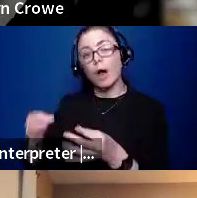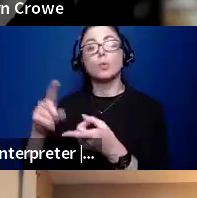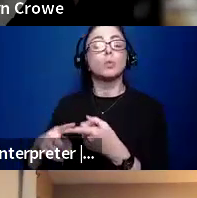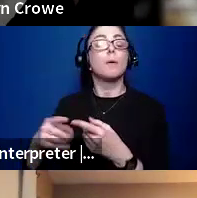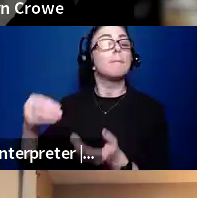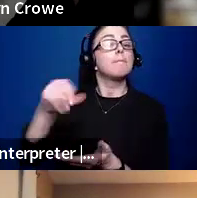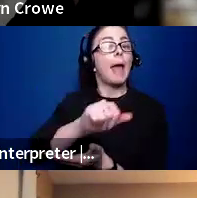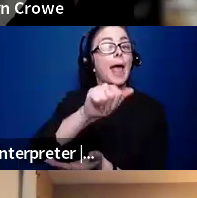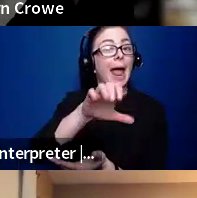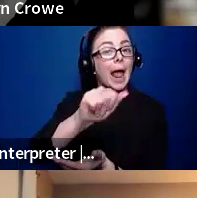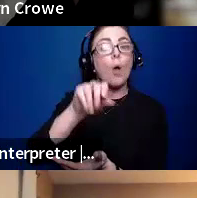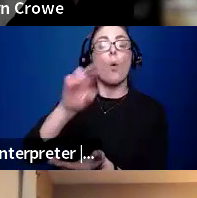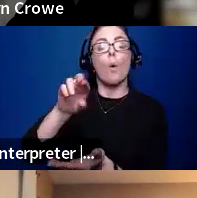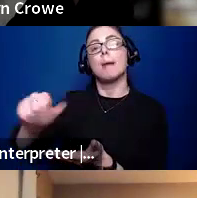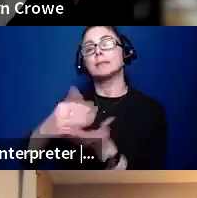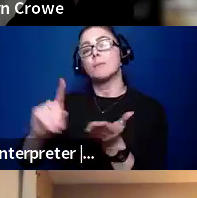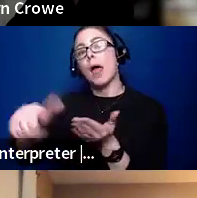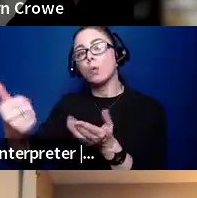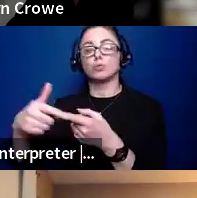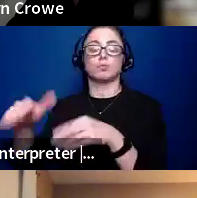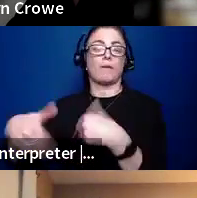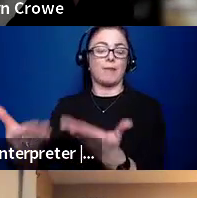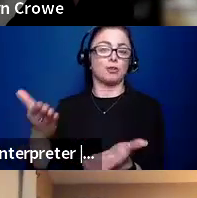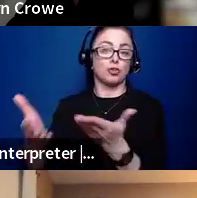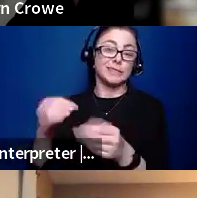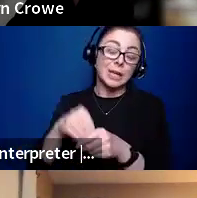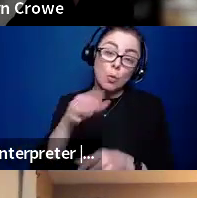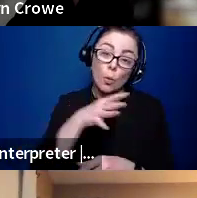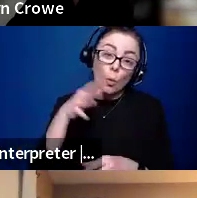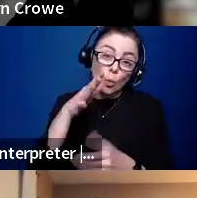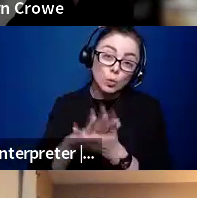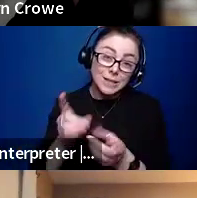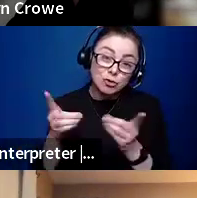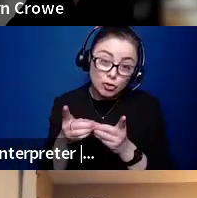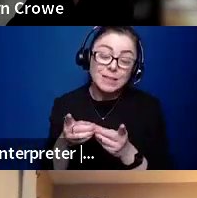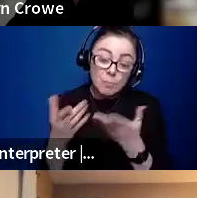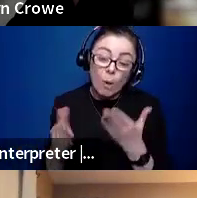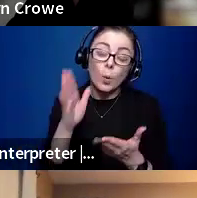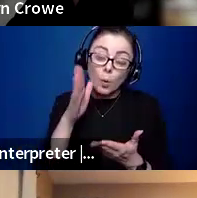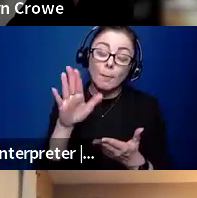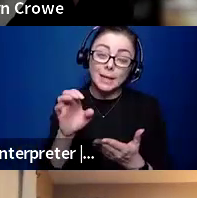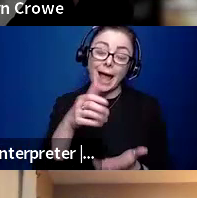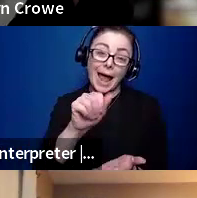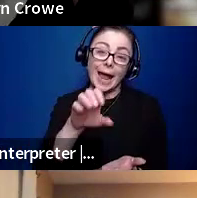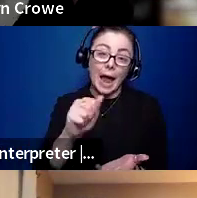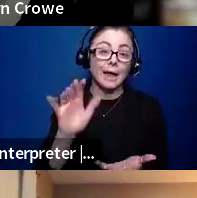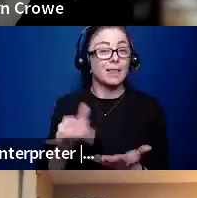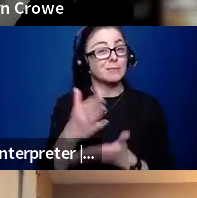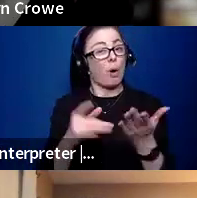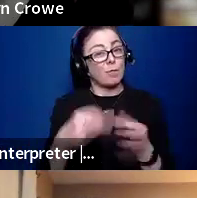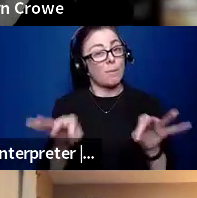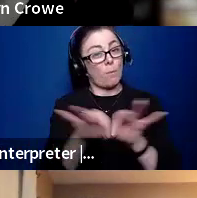services. In most rural school districts, that's going to be the AEA. That's kind of the big important reason the AEAs were created, is